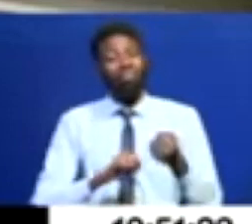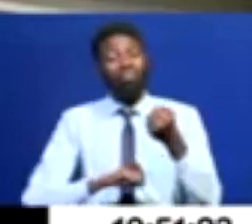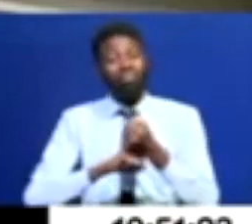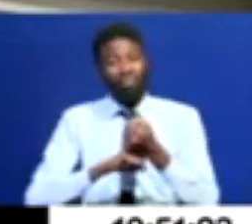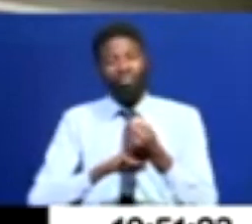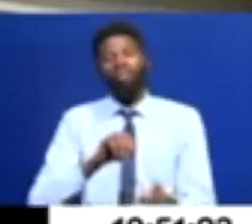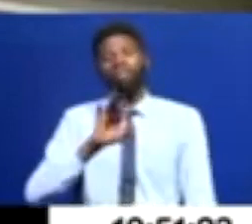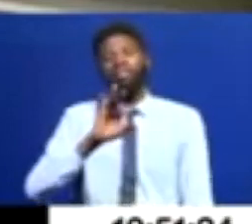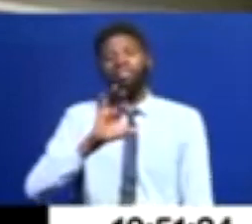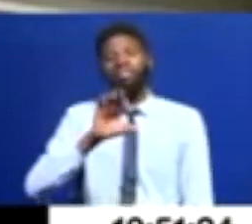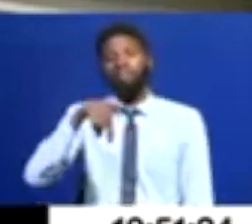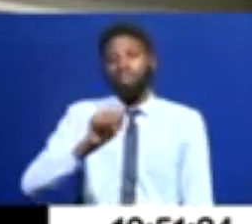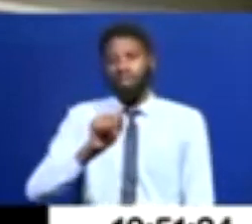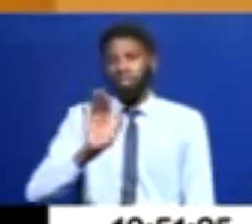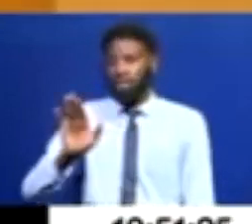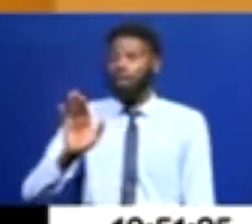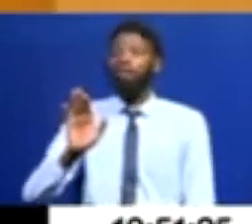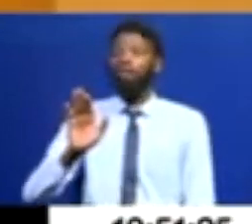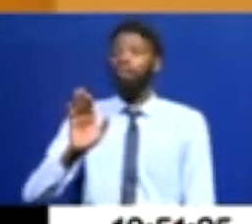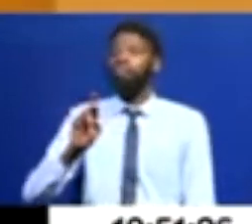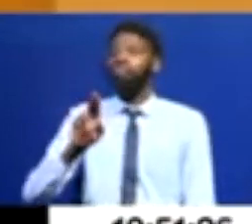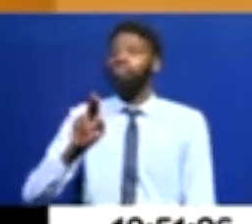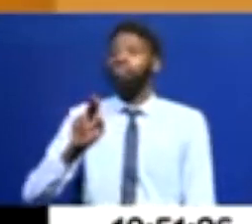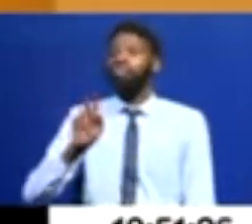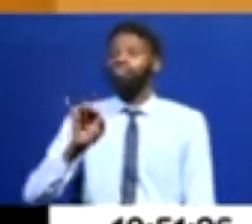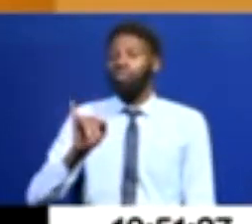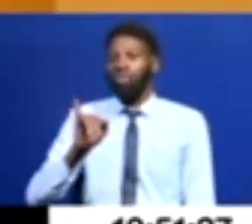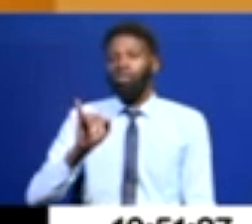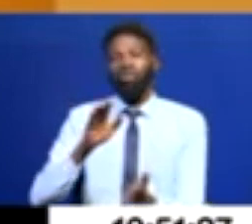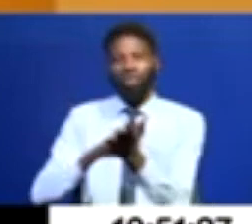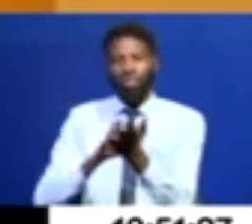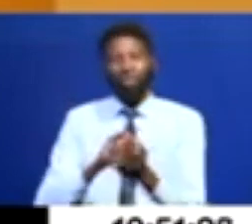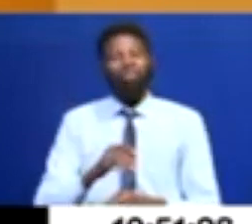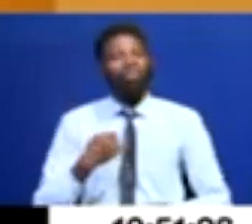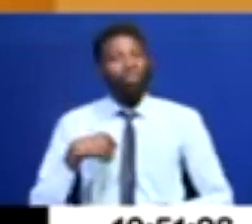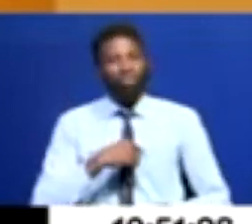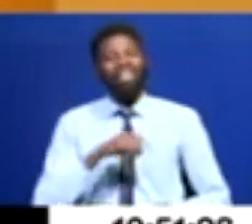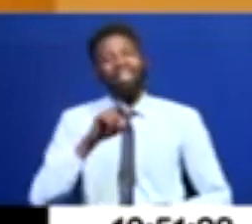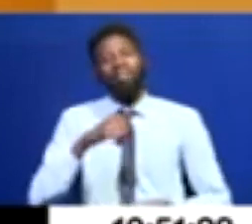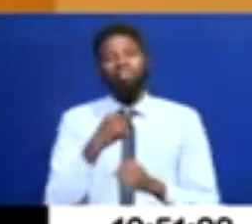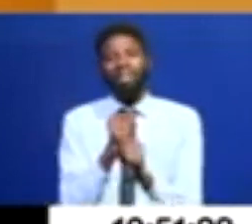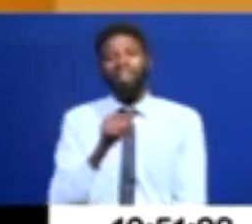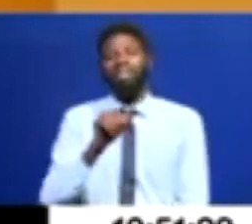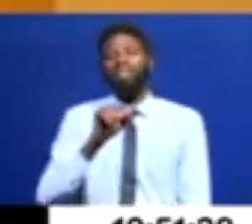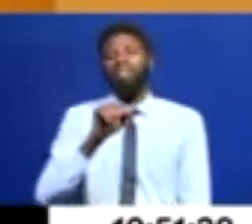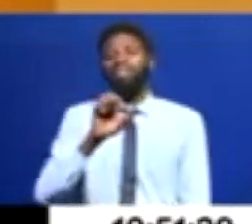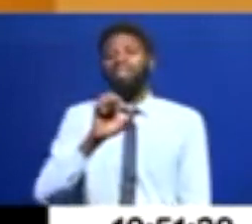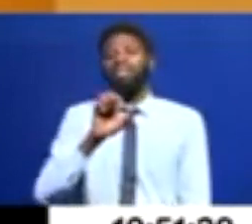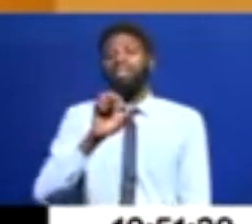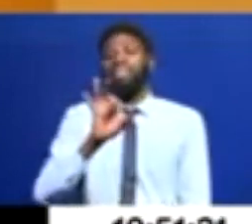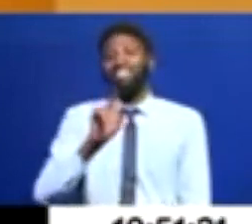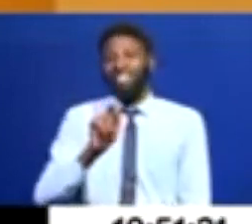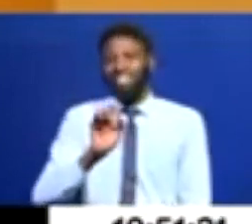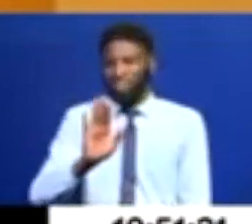Moturi's comment, let's make it practical. Mm-hmm. For a payment to go through, if it's an EFT transaction, mm-hmm. an EFT